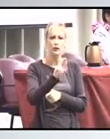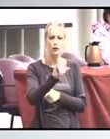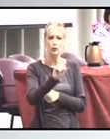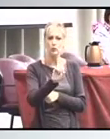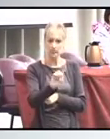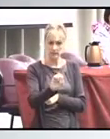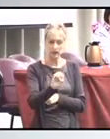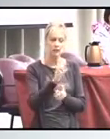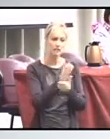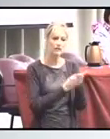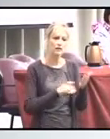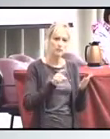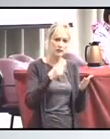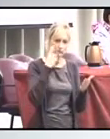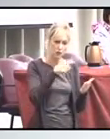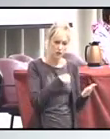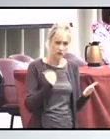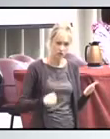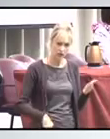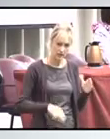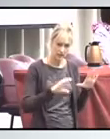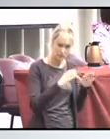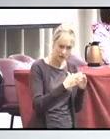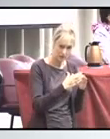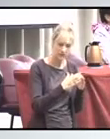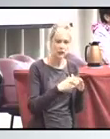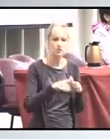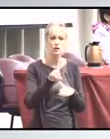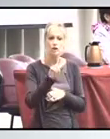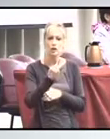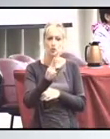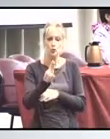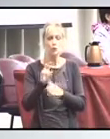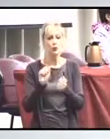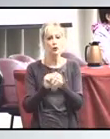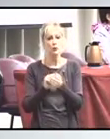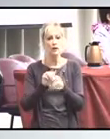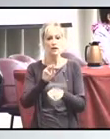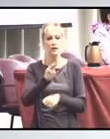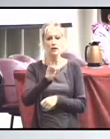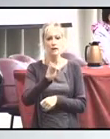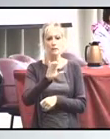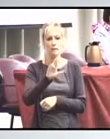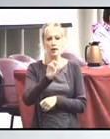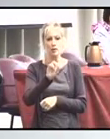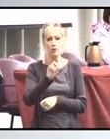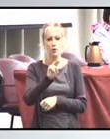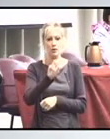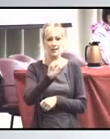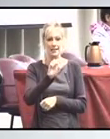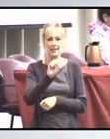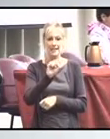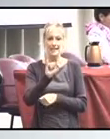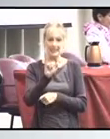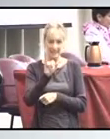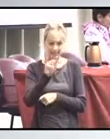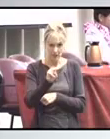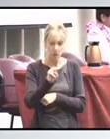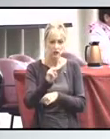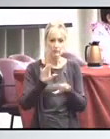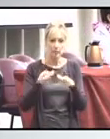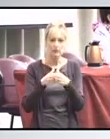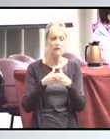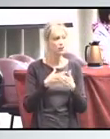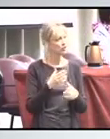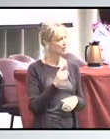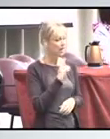of the needs of the Chinese population, Du and the Micronesian population. And we're beginning to realize more and more that just because we have these really